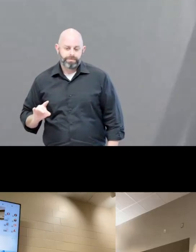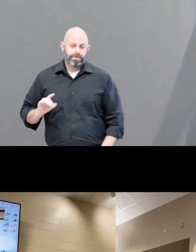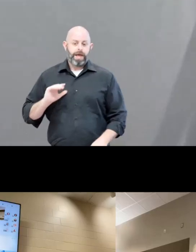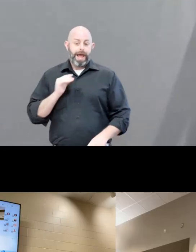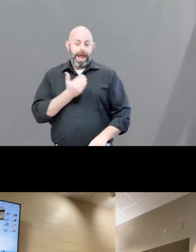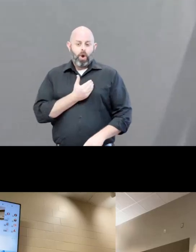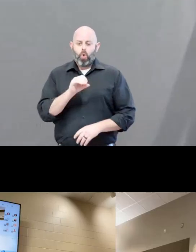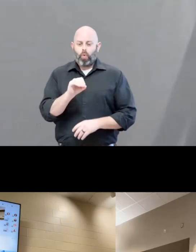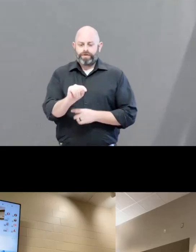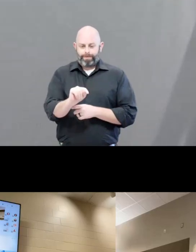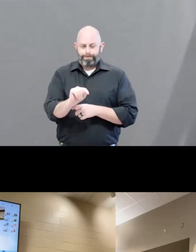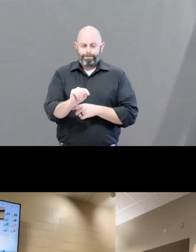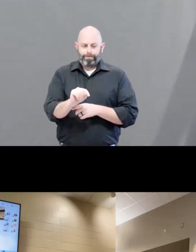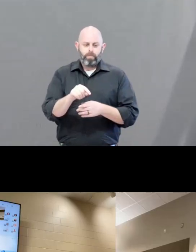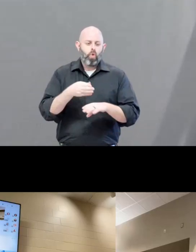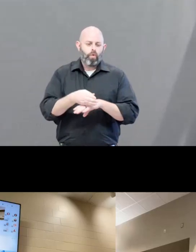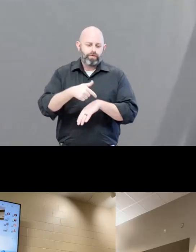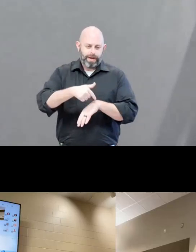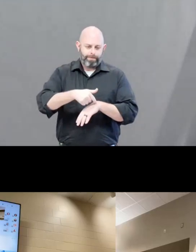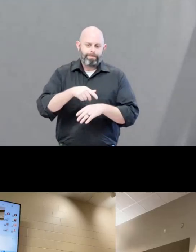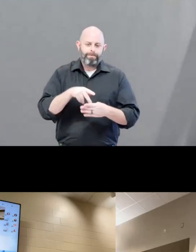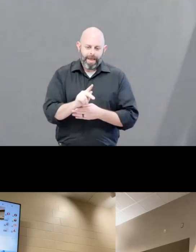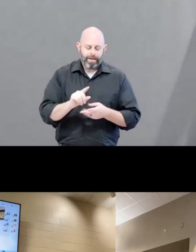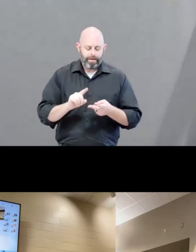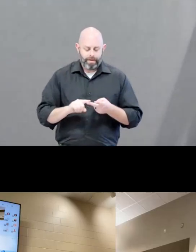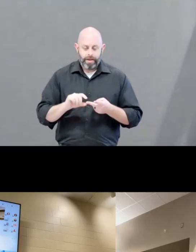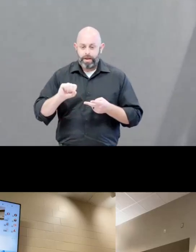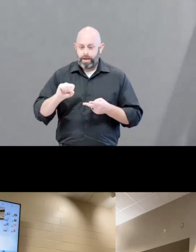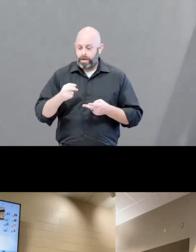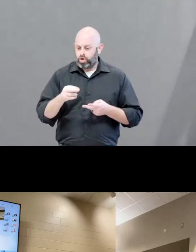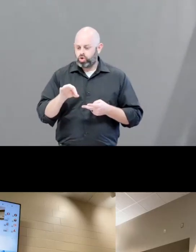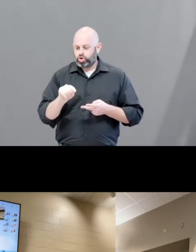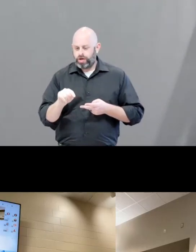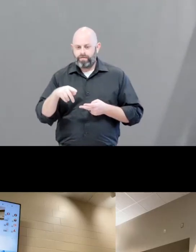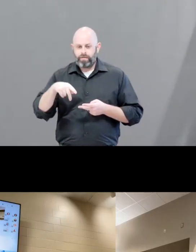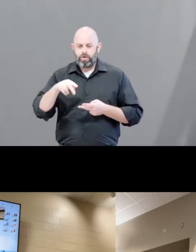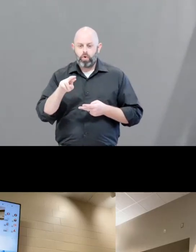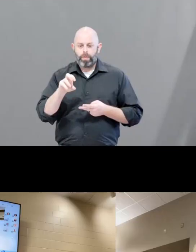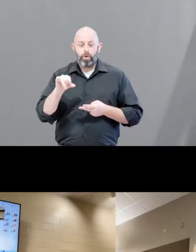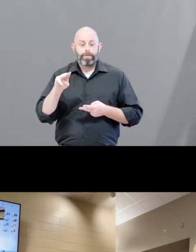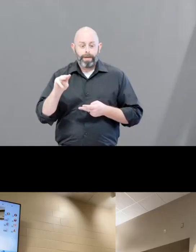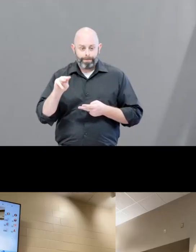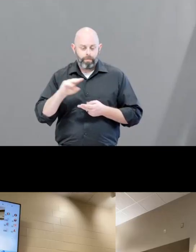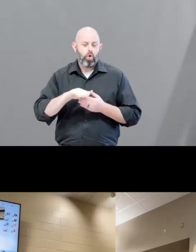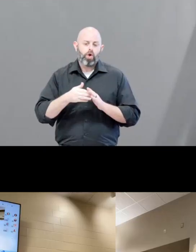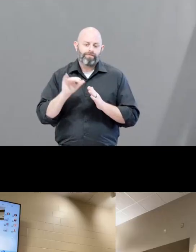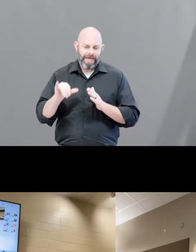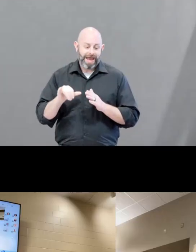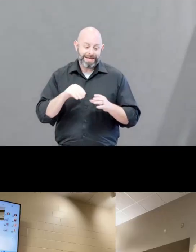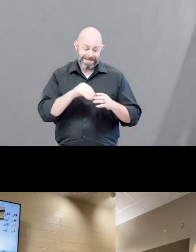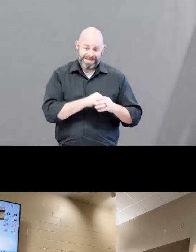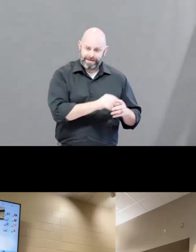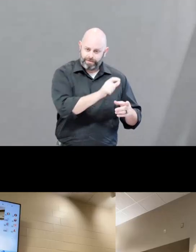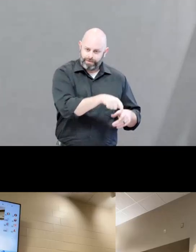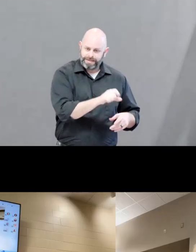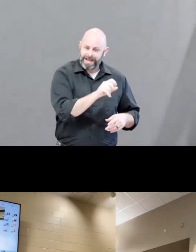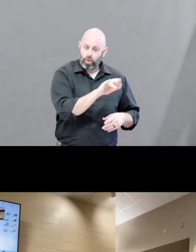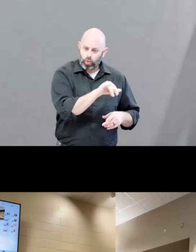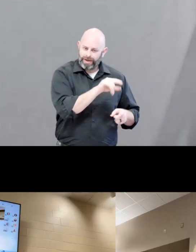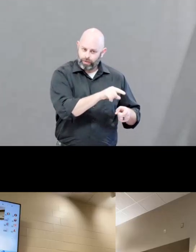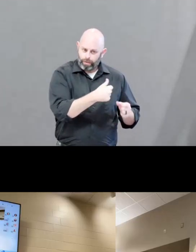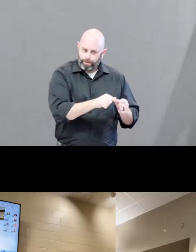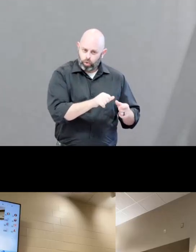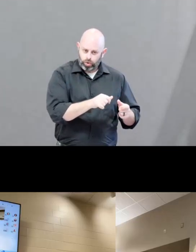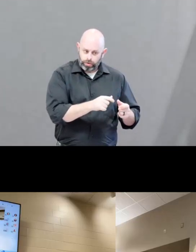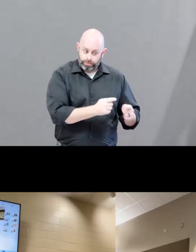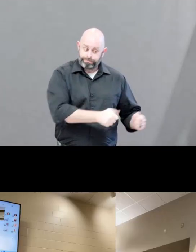pay, our shift premiums, all of that came from those salaries that weren't being used.